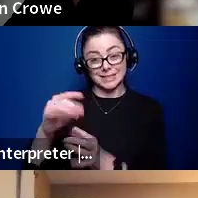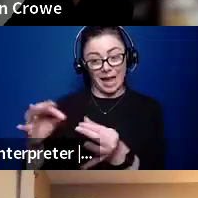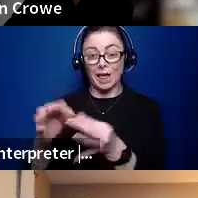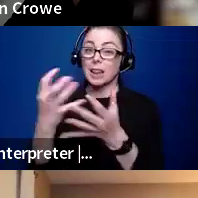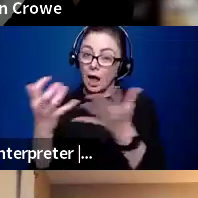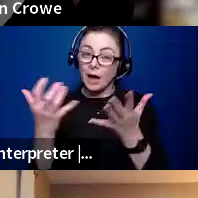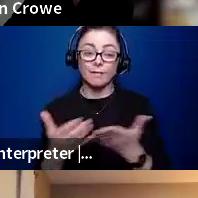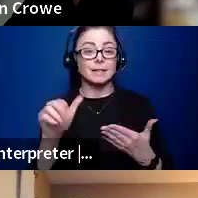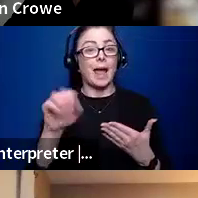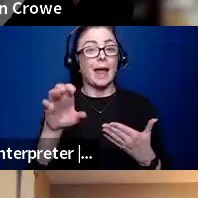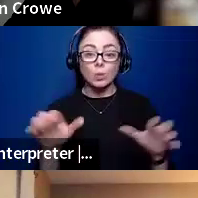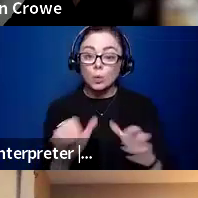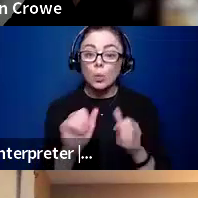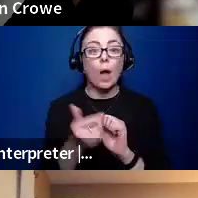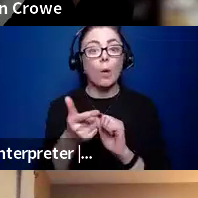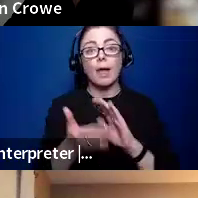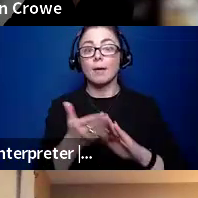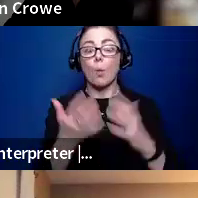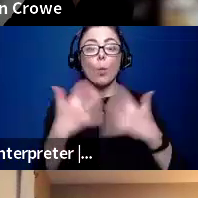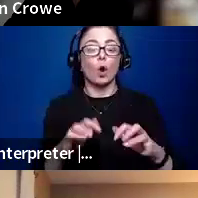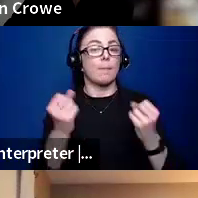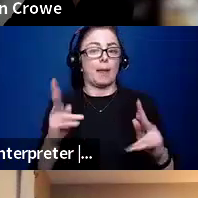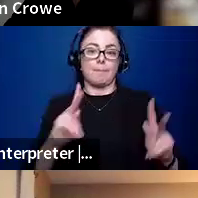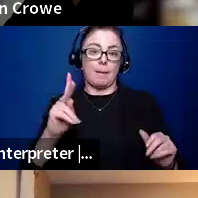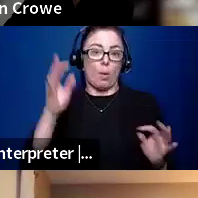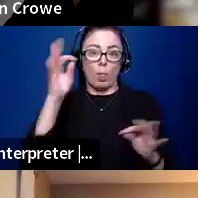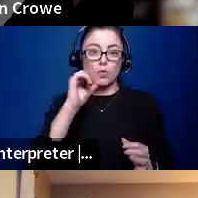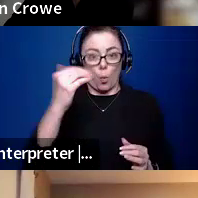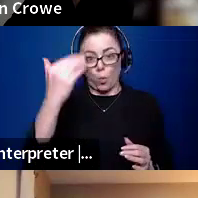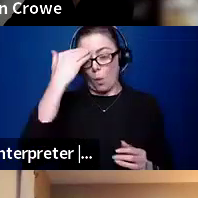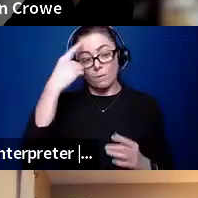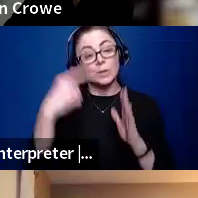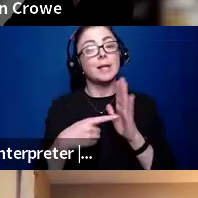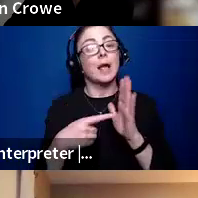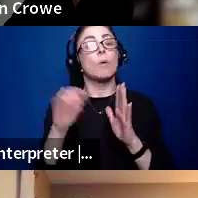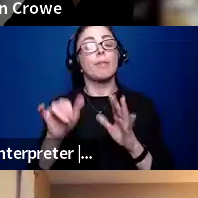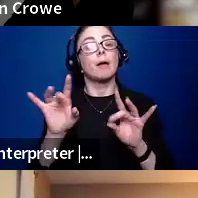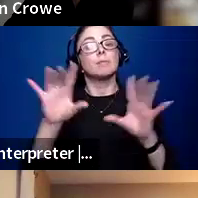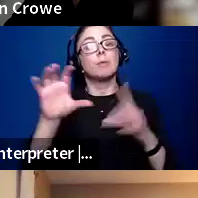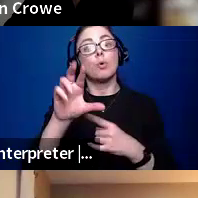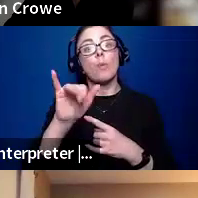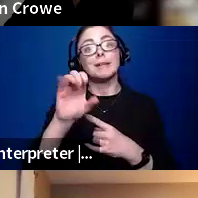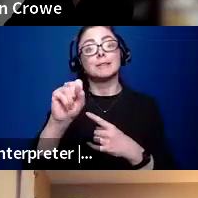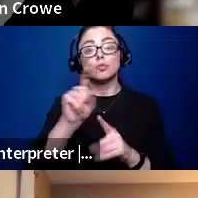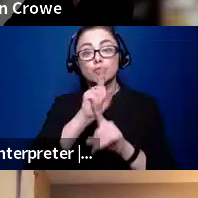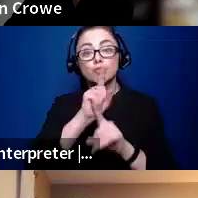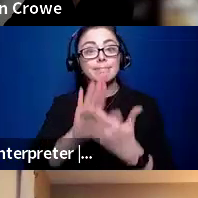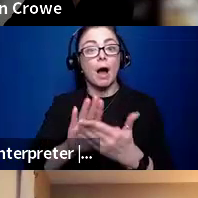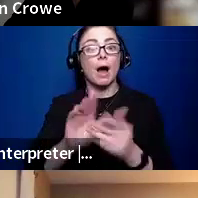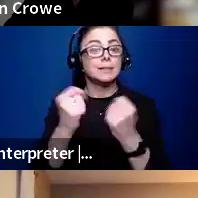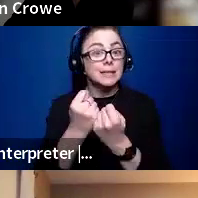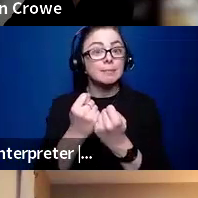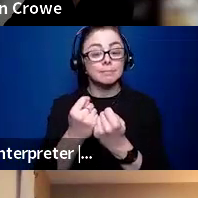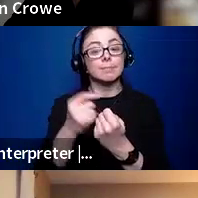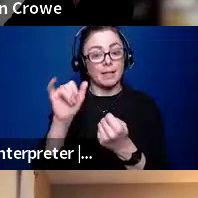a lot of people don't know. For example, the crisis response teams that are sent out to districts when there is a crisis,